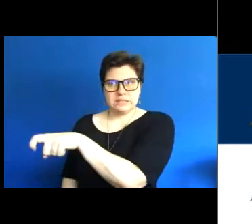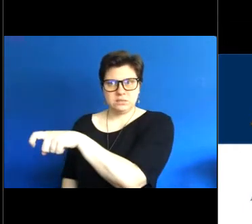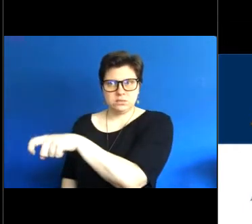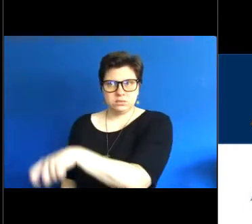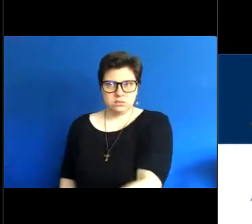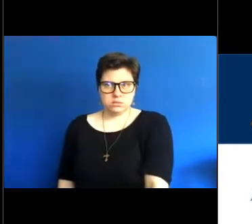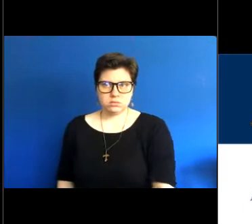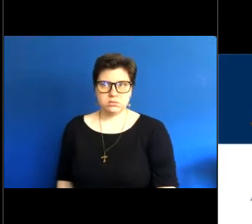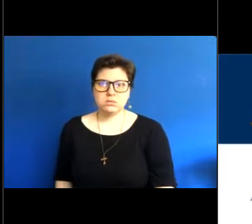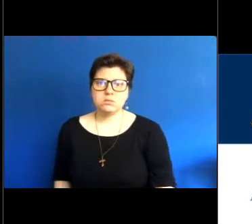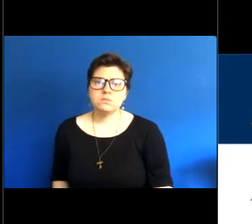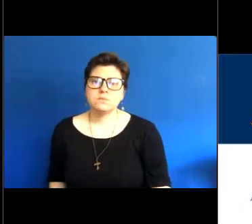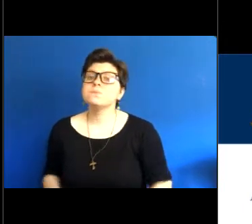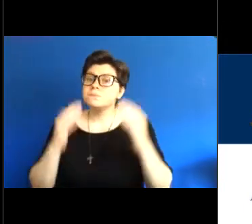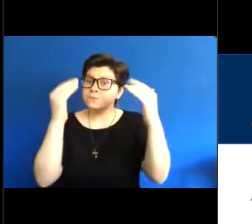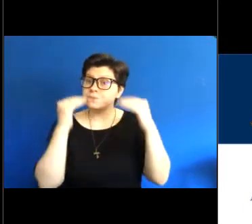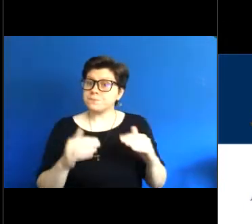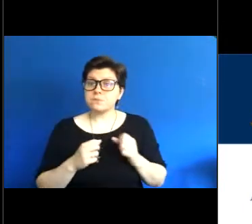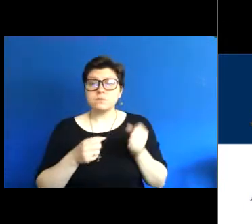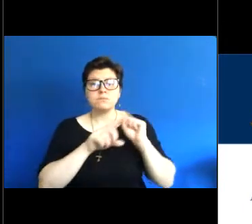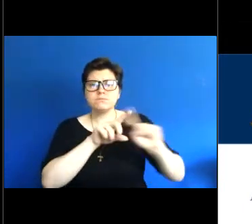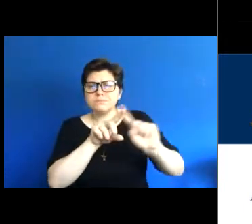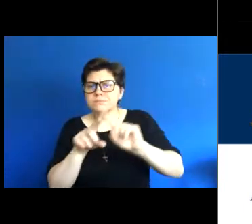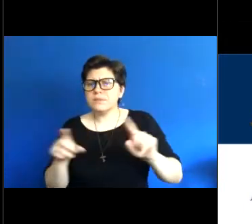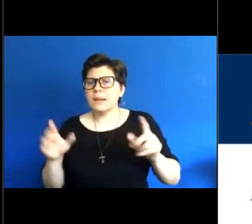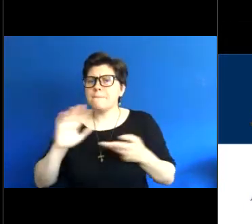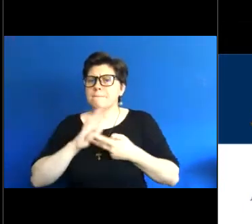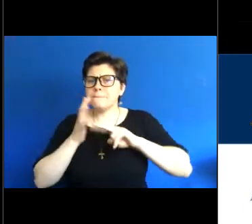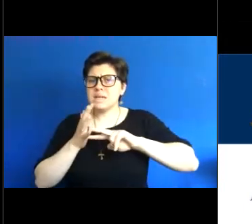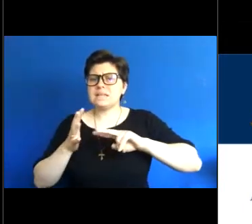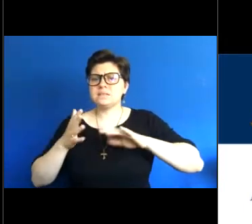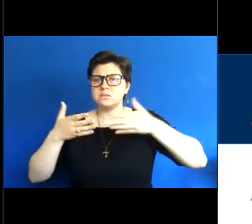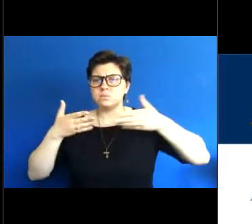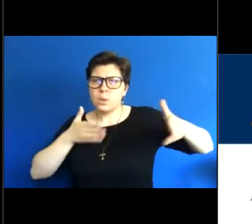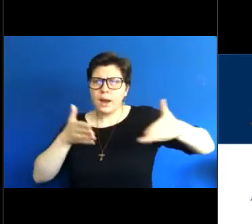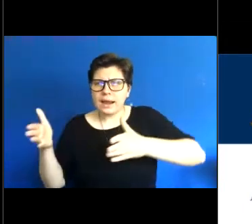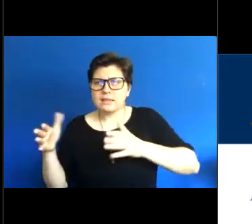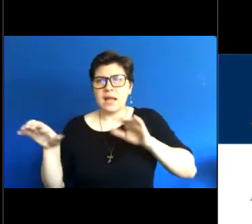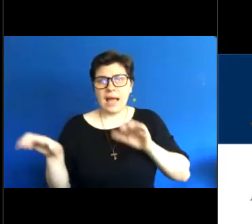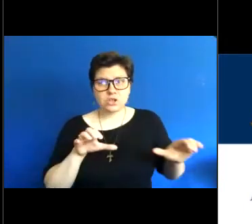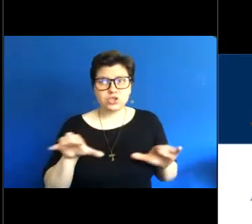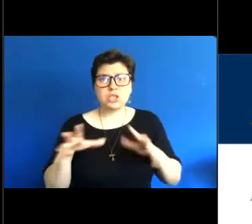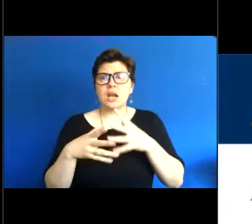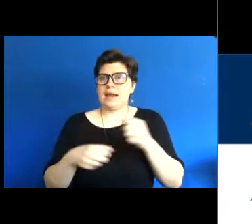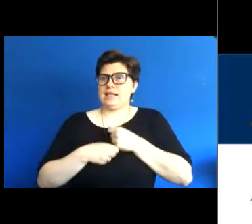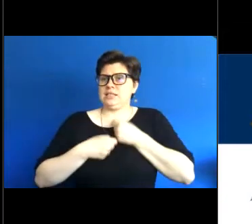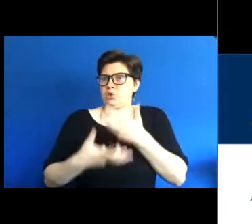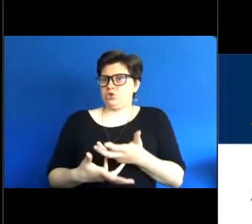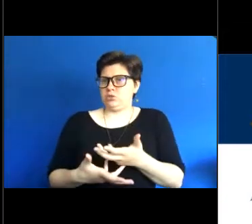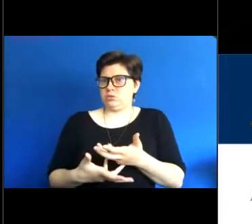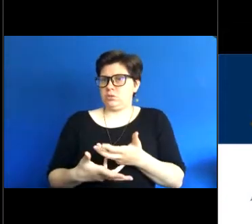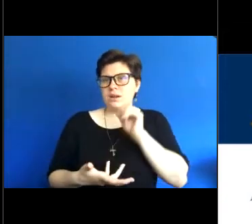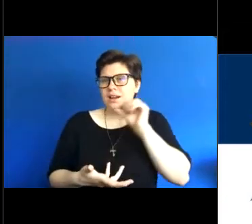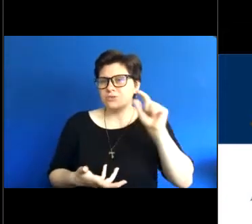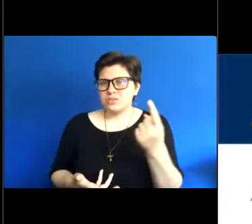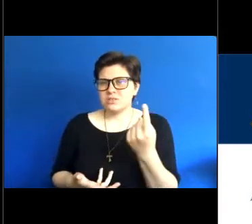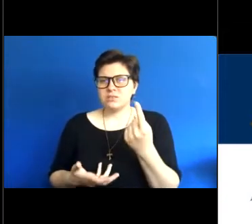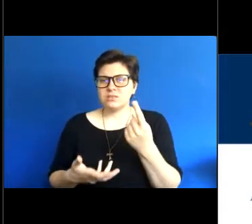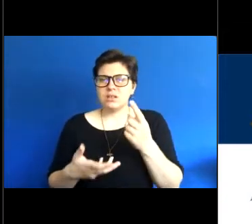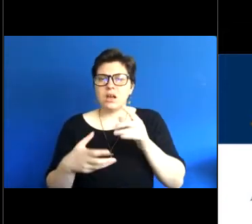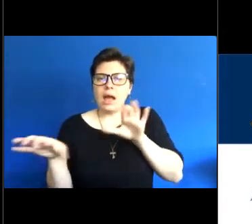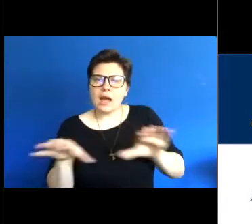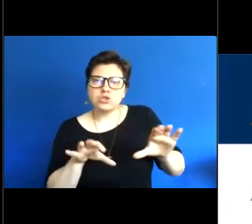We also need to employ multiple means of action and expression. That doesn't necessarily just speak to the action and expression